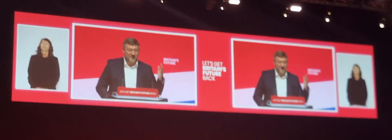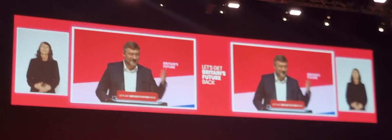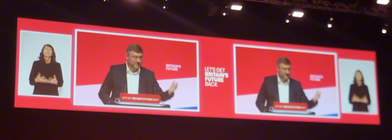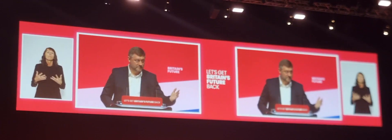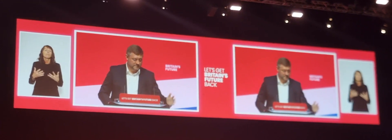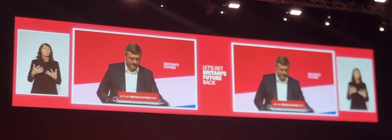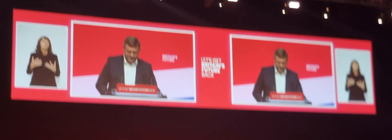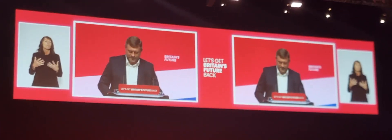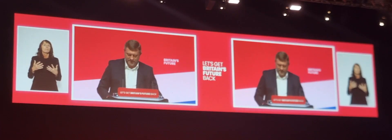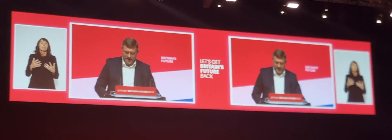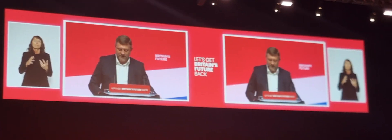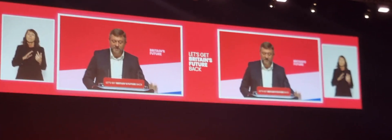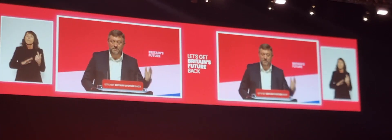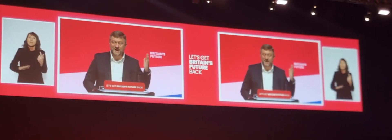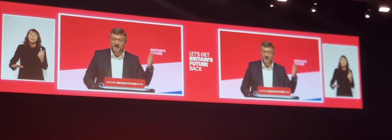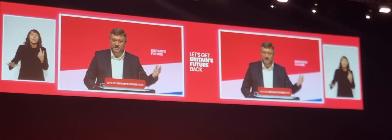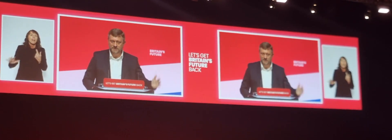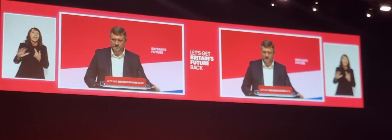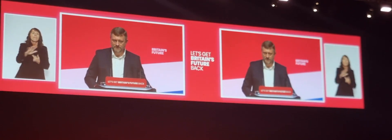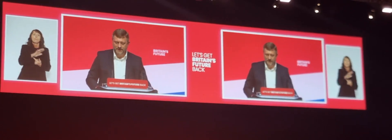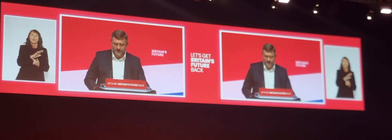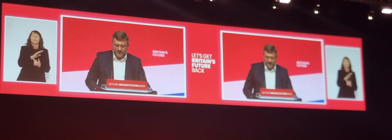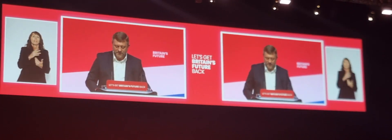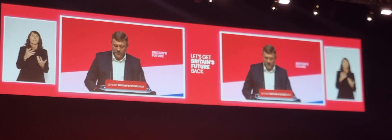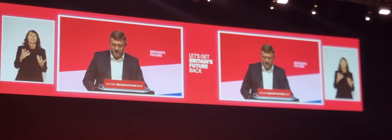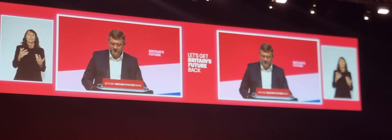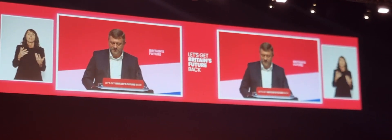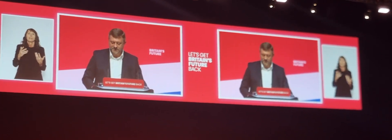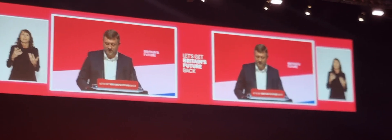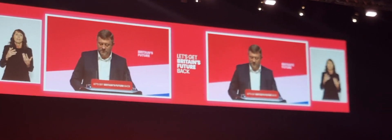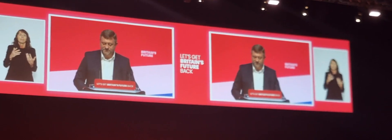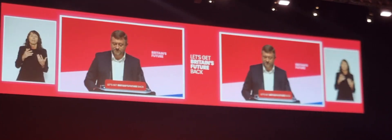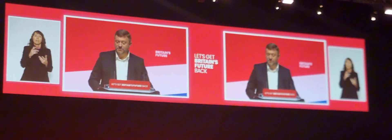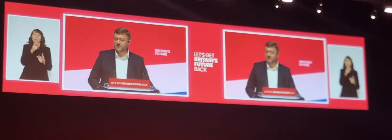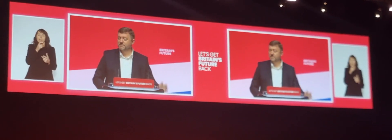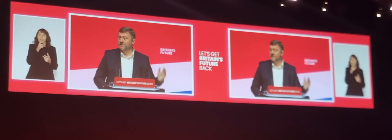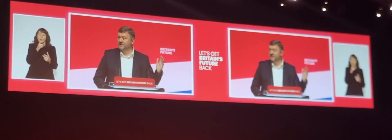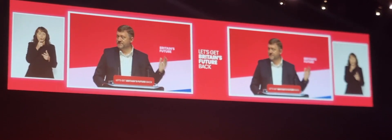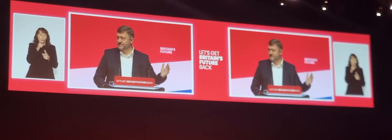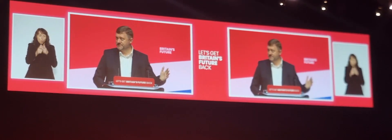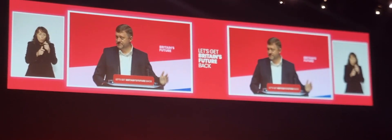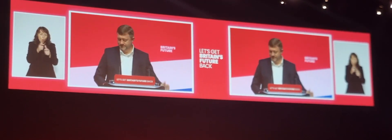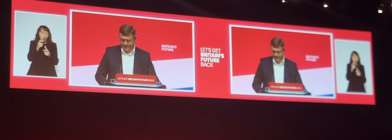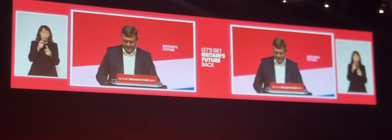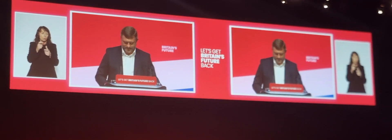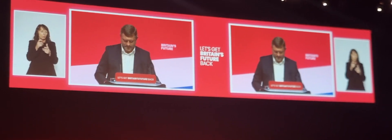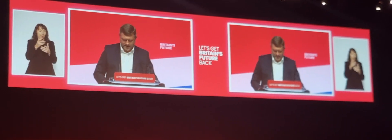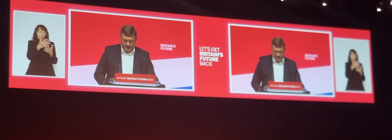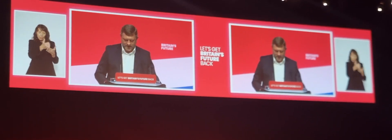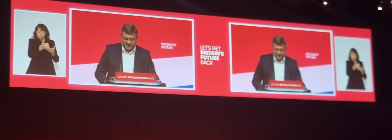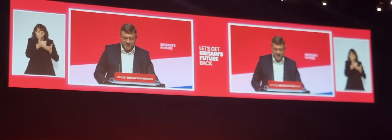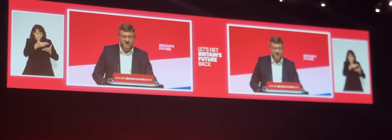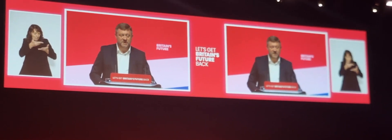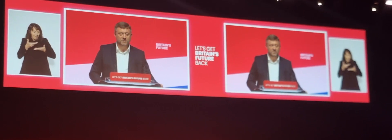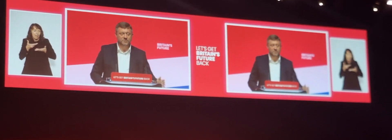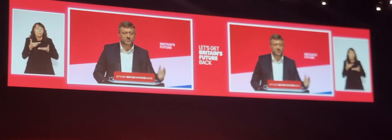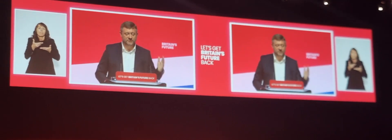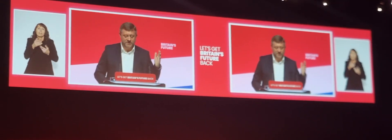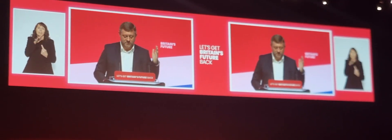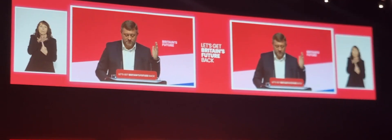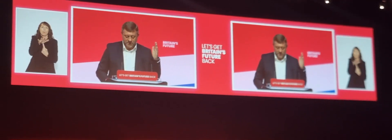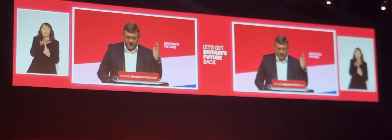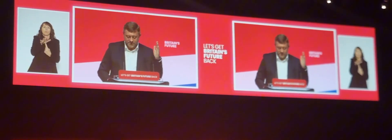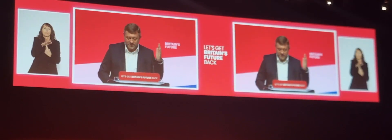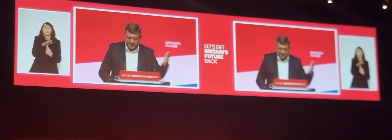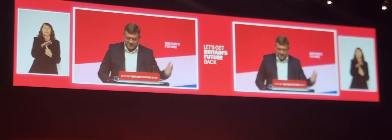Every ballot, every penny, and every word of support matters. Especially I want to